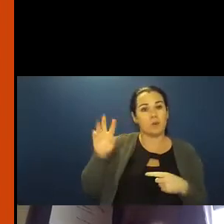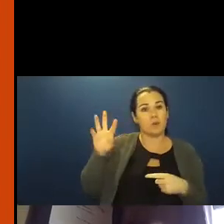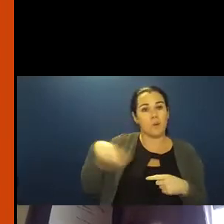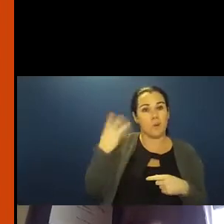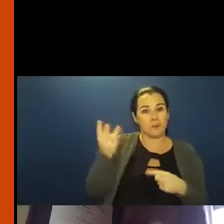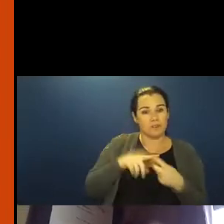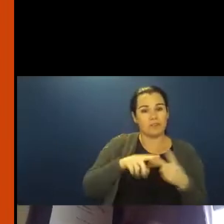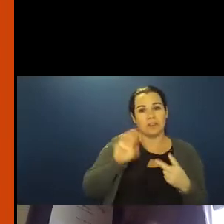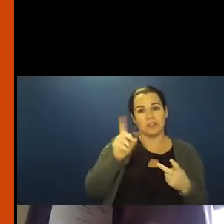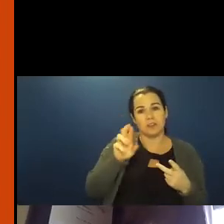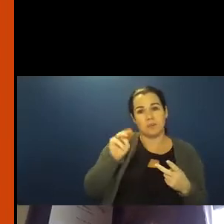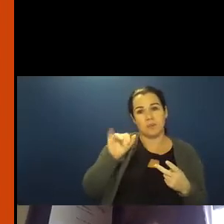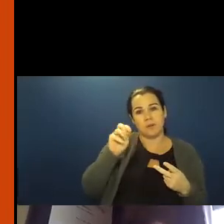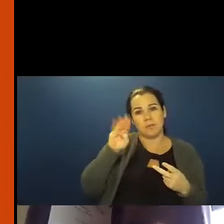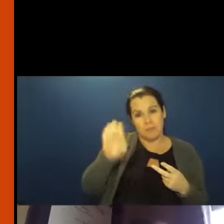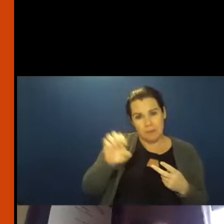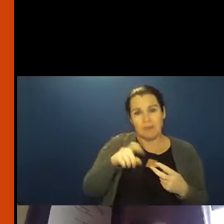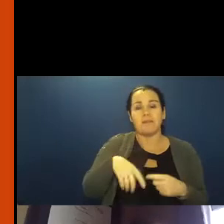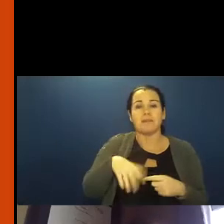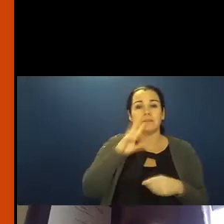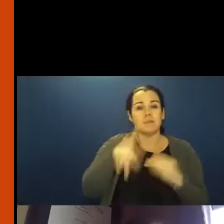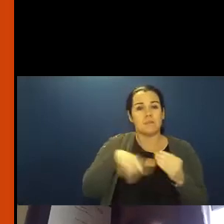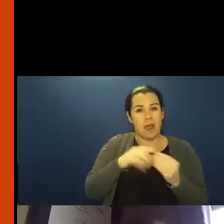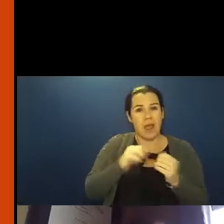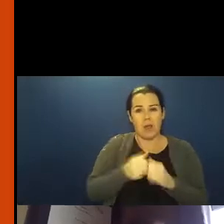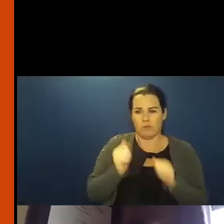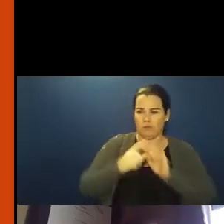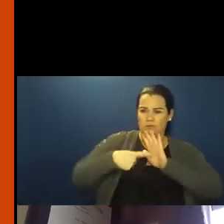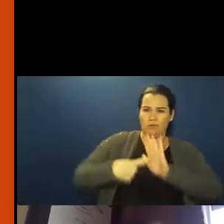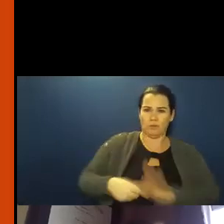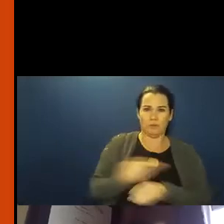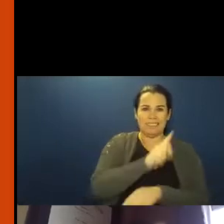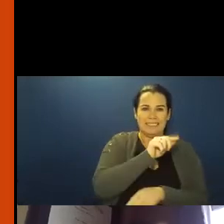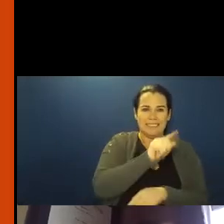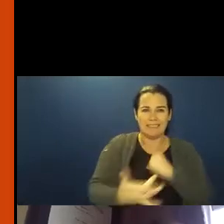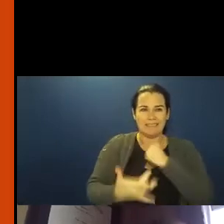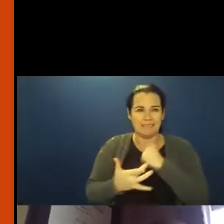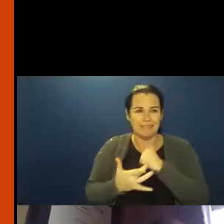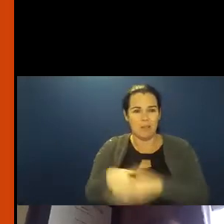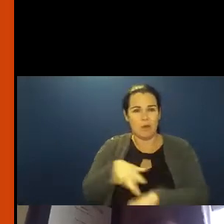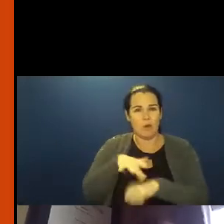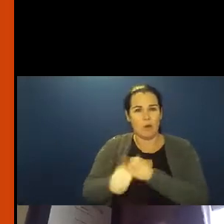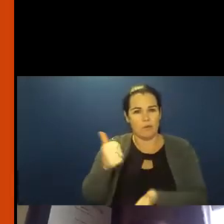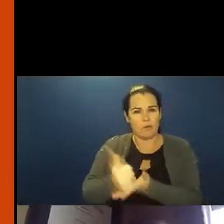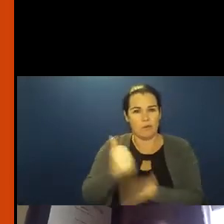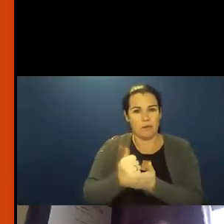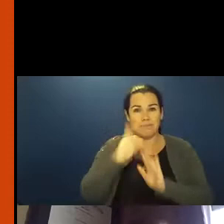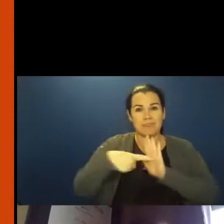Washington showed how Langston is taking active steps using data, technology, and early interventions with examples of